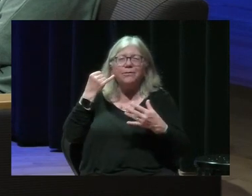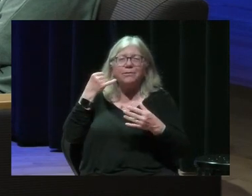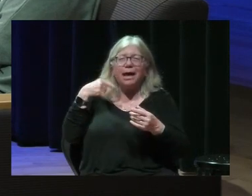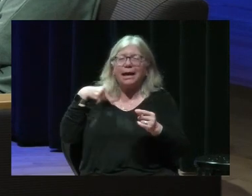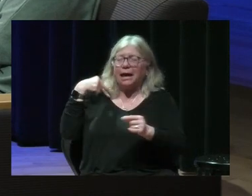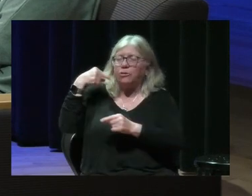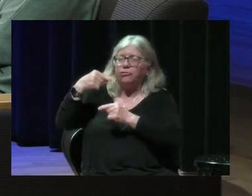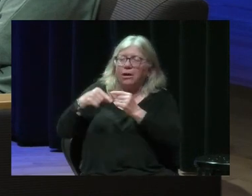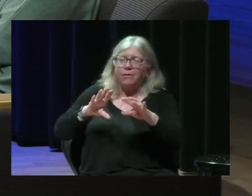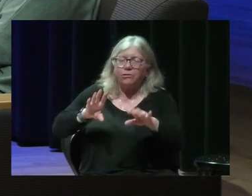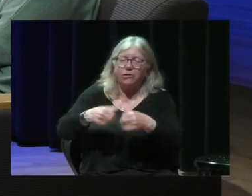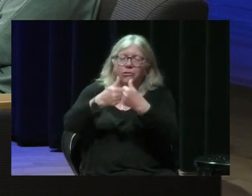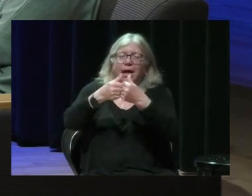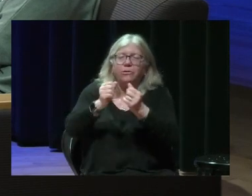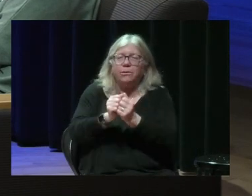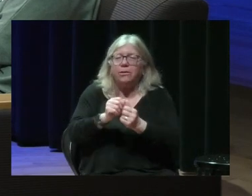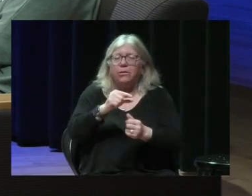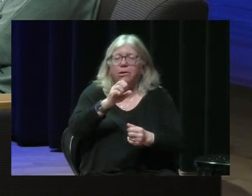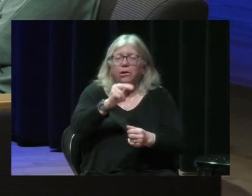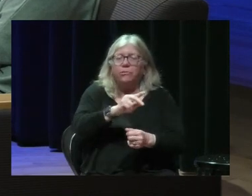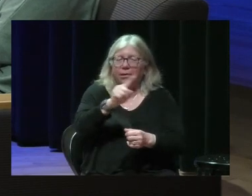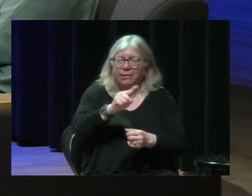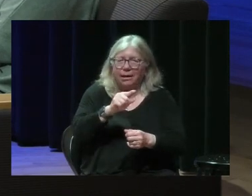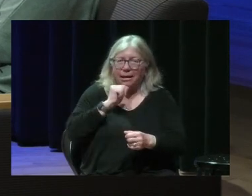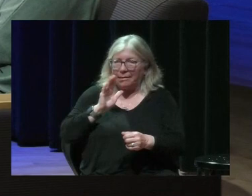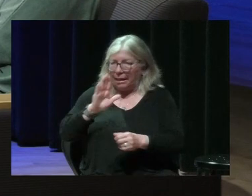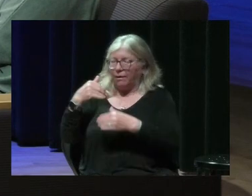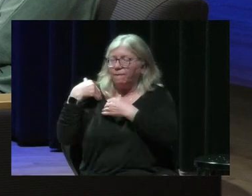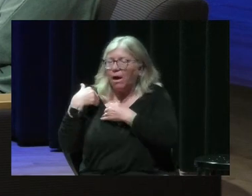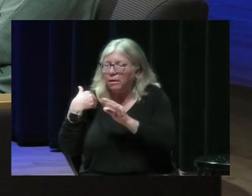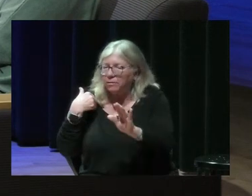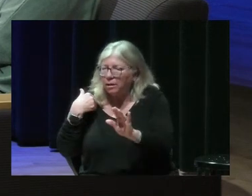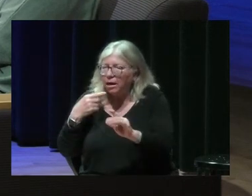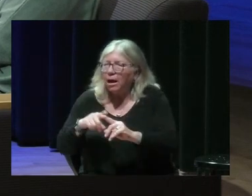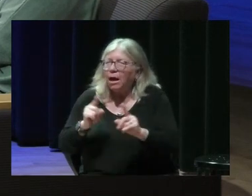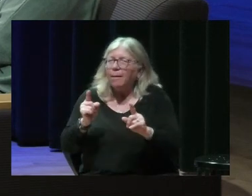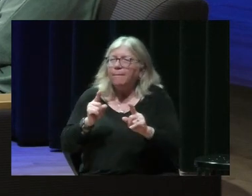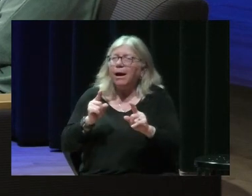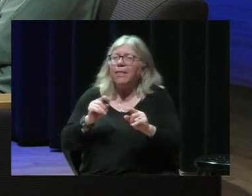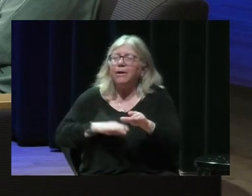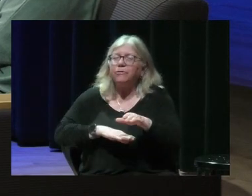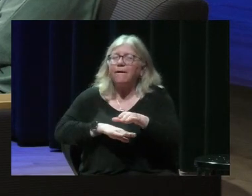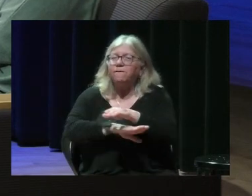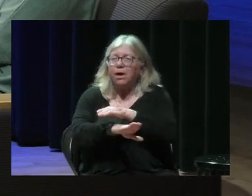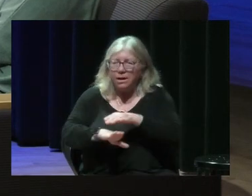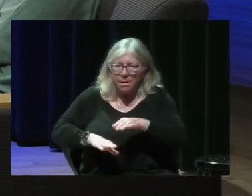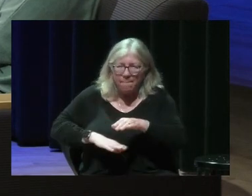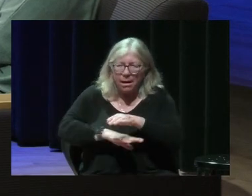generational challenge with Gen Z, and it's not their fault, but there is a fundamental